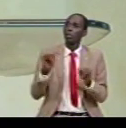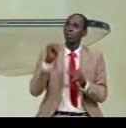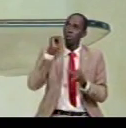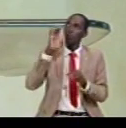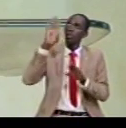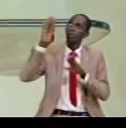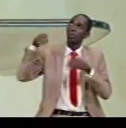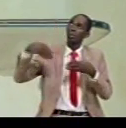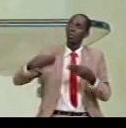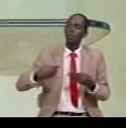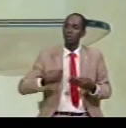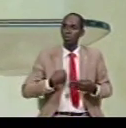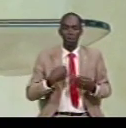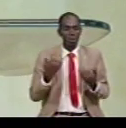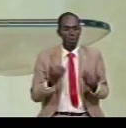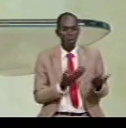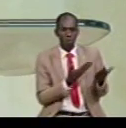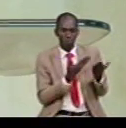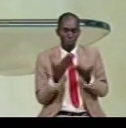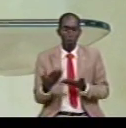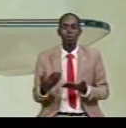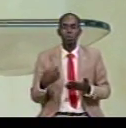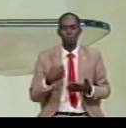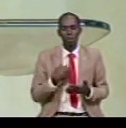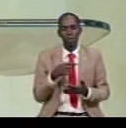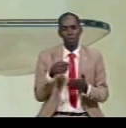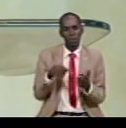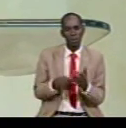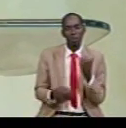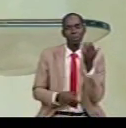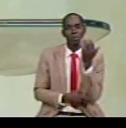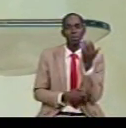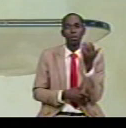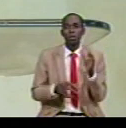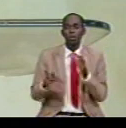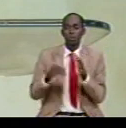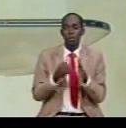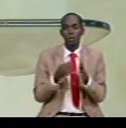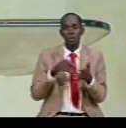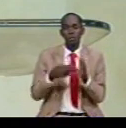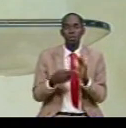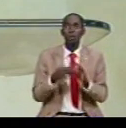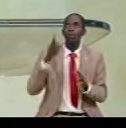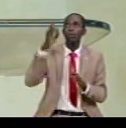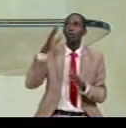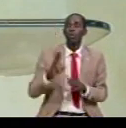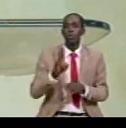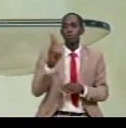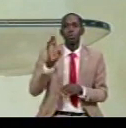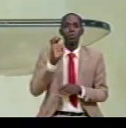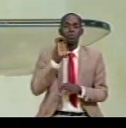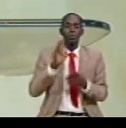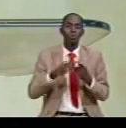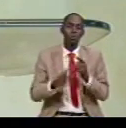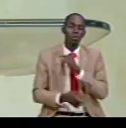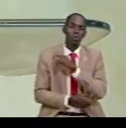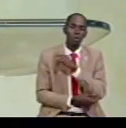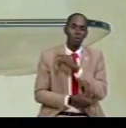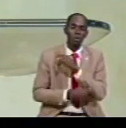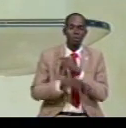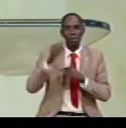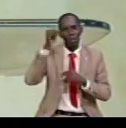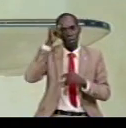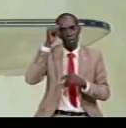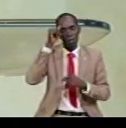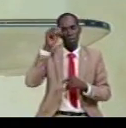to Adam and to Eve? No. The fact that that Jesus was led of the Spirit and that he was tempted of the